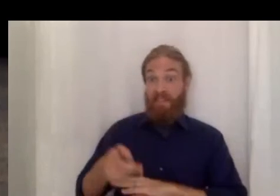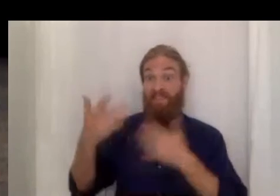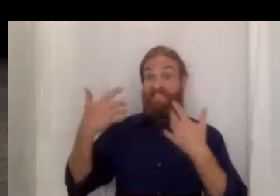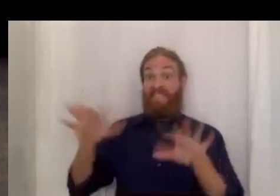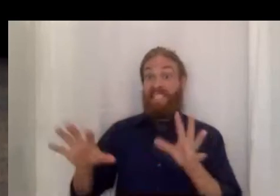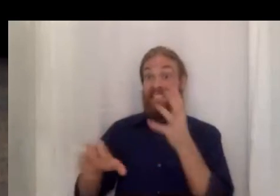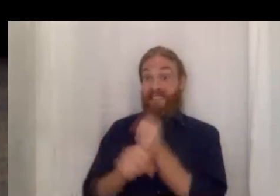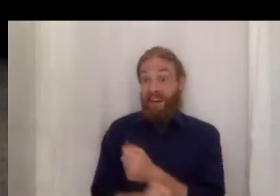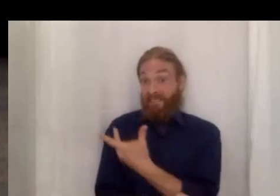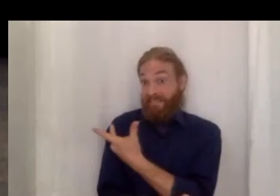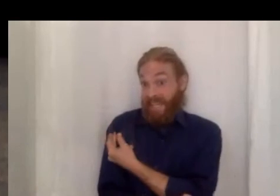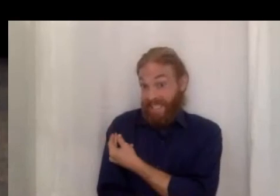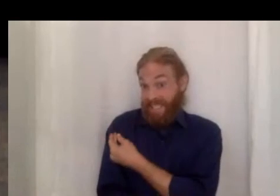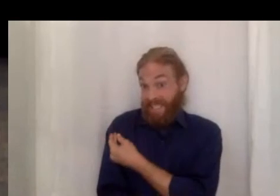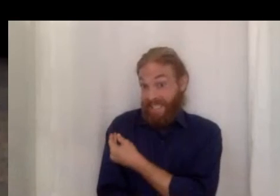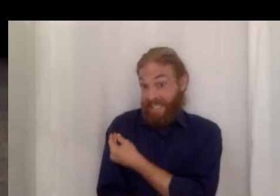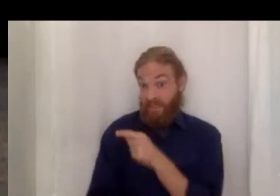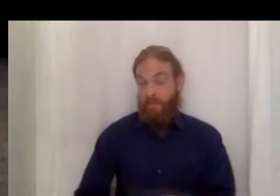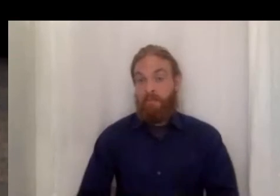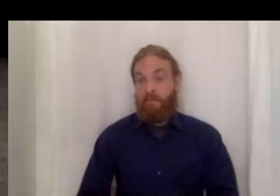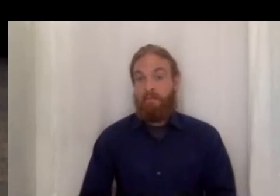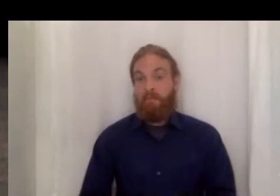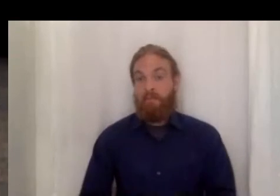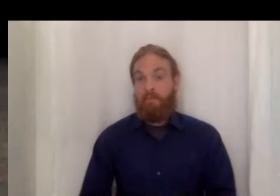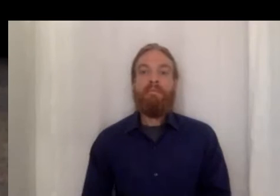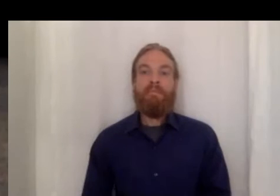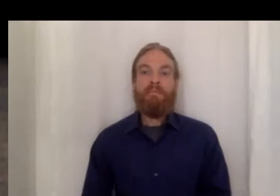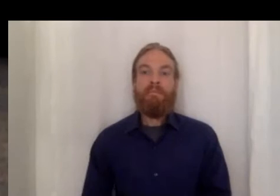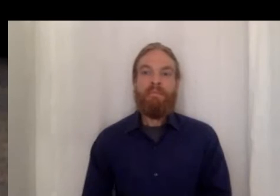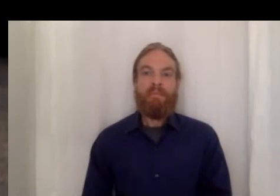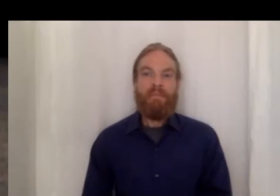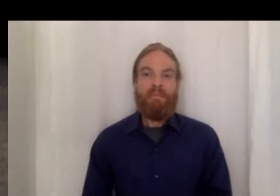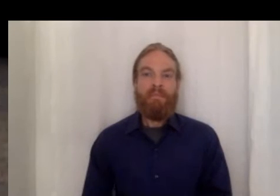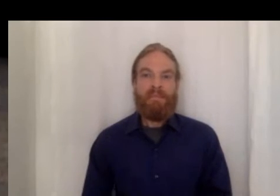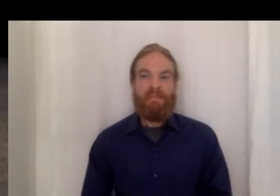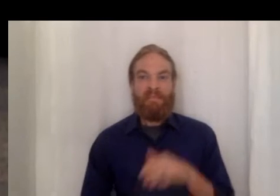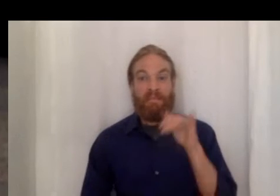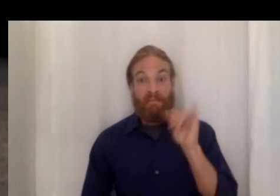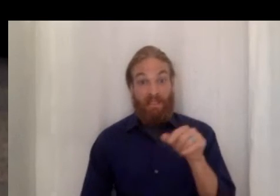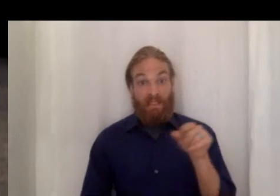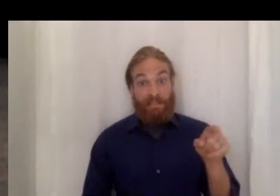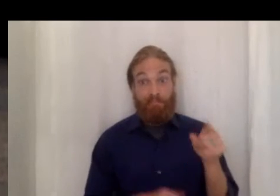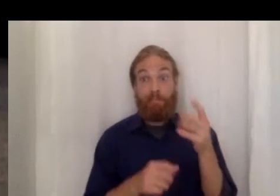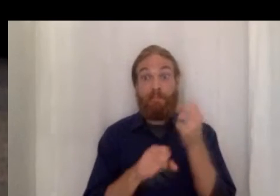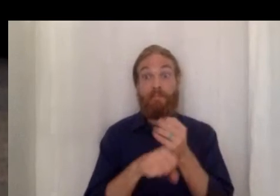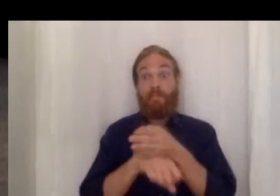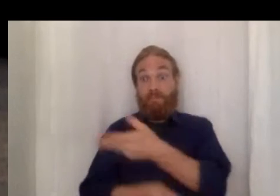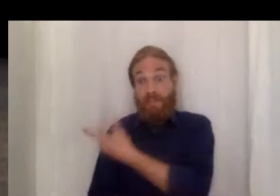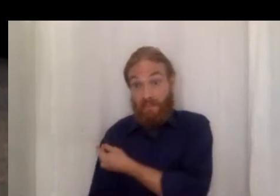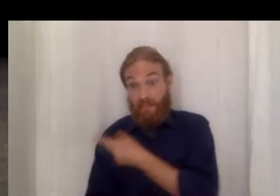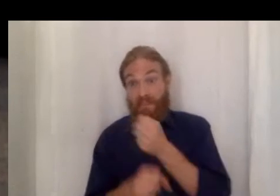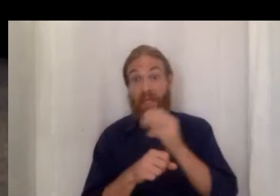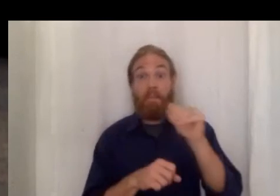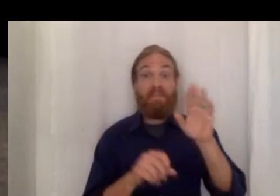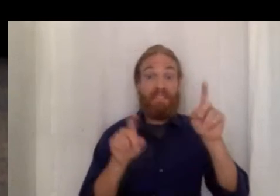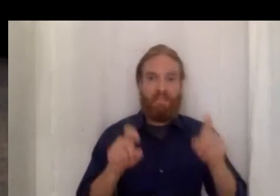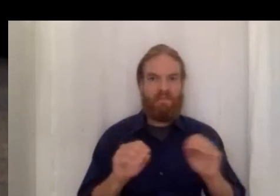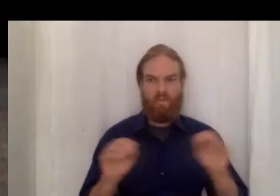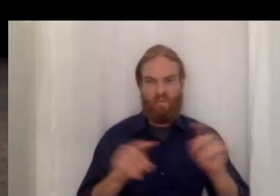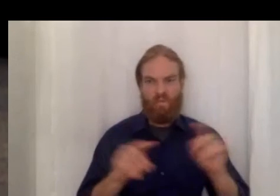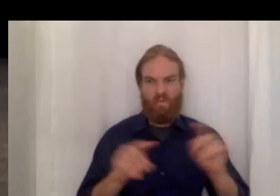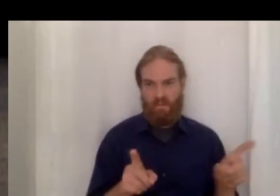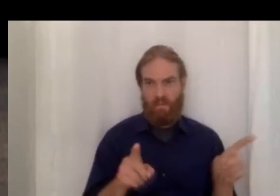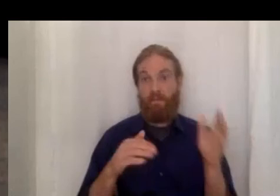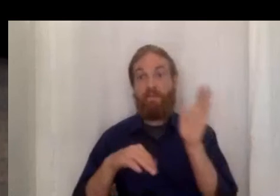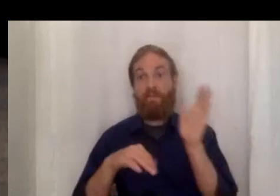antibody was created by the person from the vaccine or from any previous infection. So therefore, at